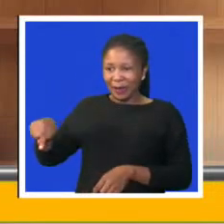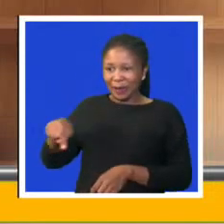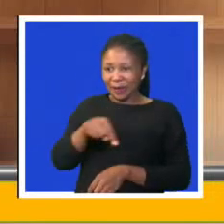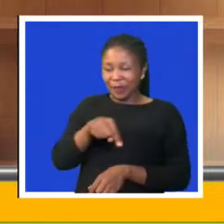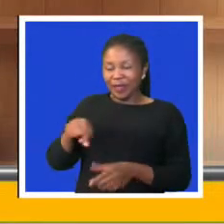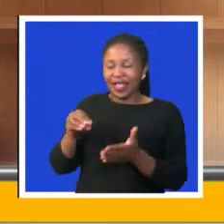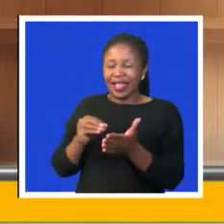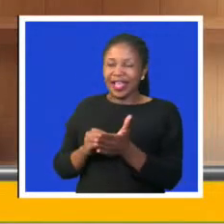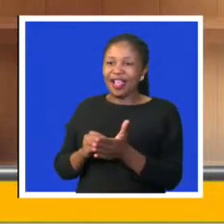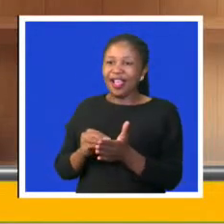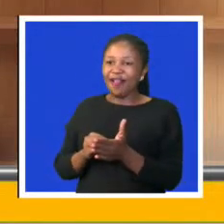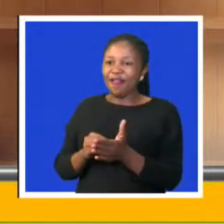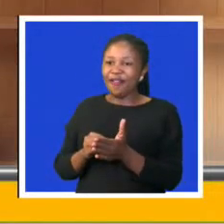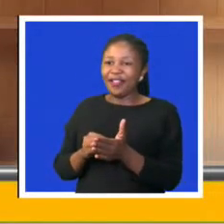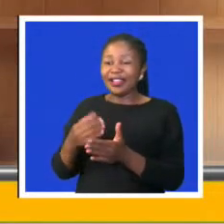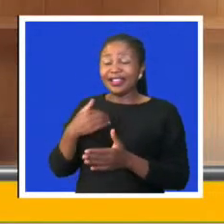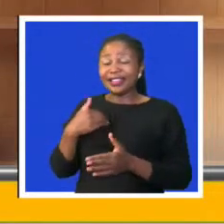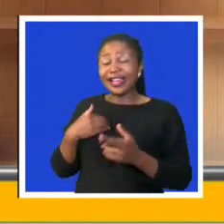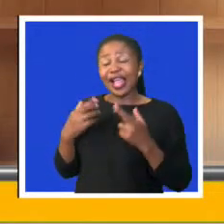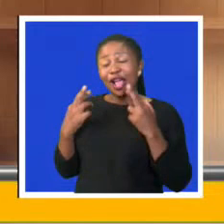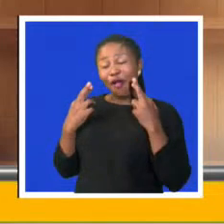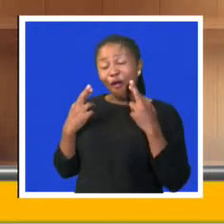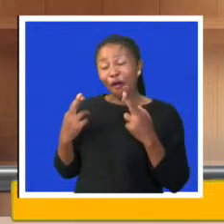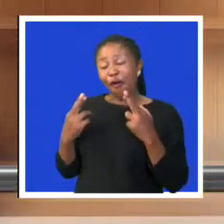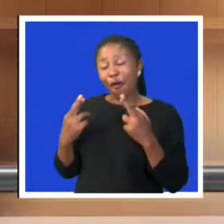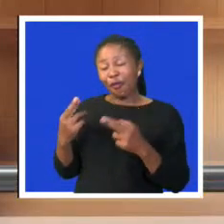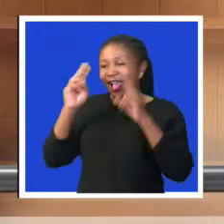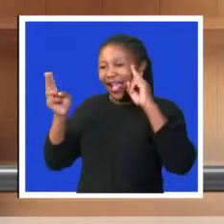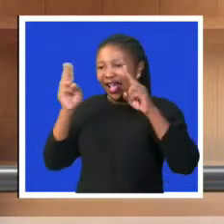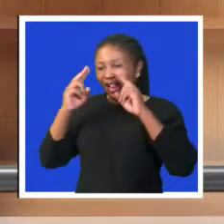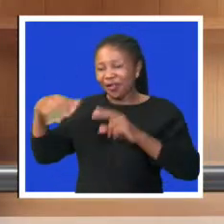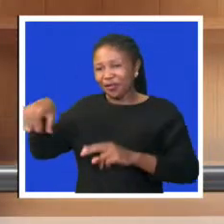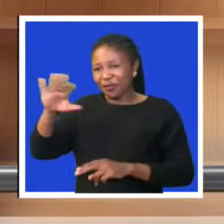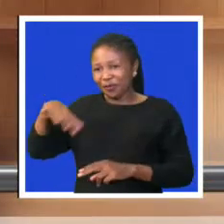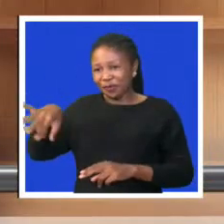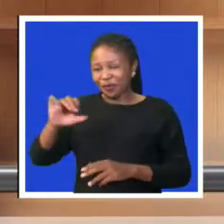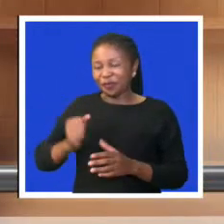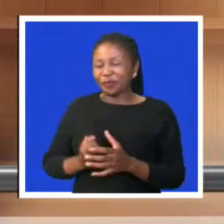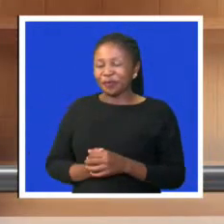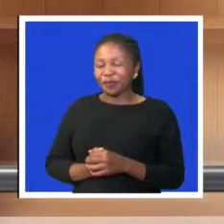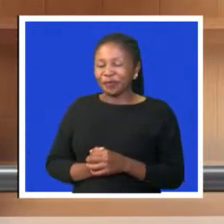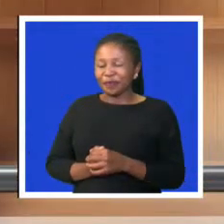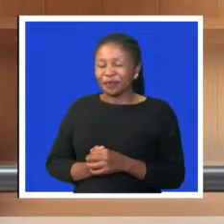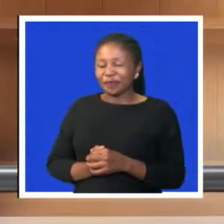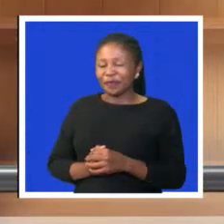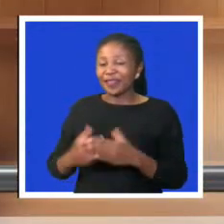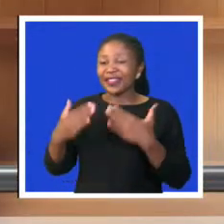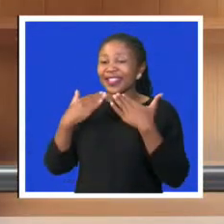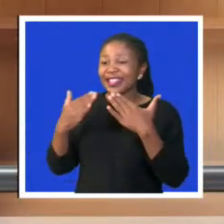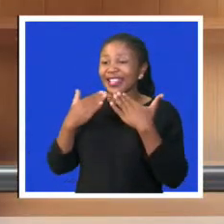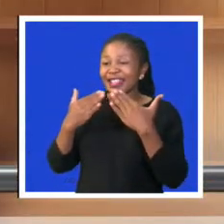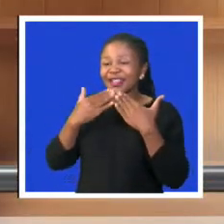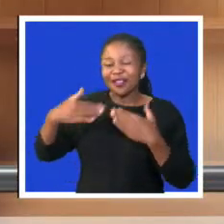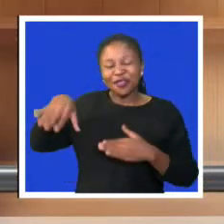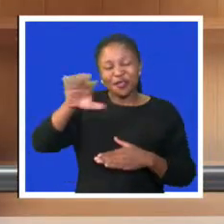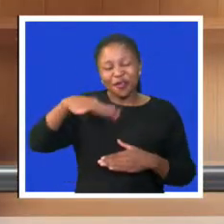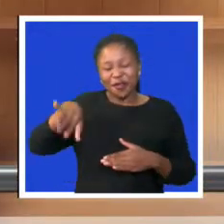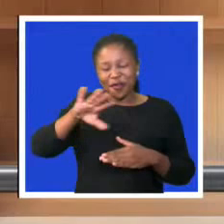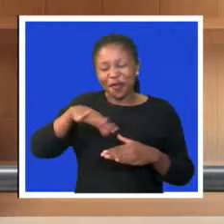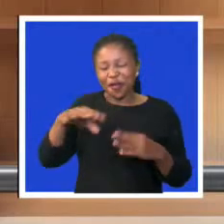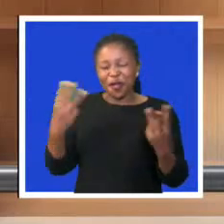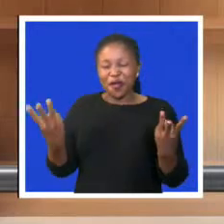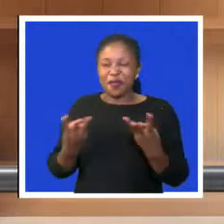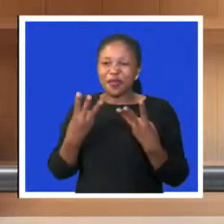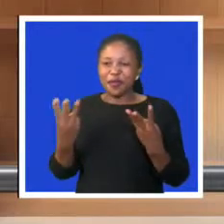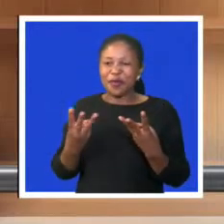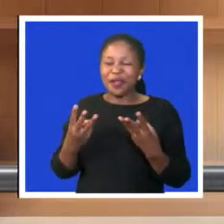us today. We are hoping to see you guys very much, you guys, for tuning in on Home Study. Thank you for watching